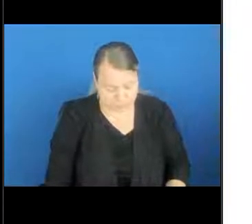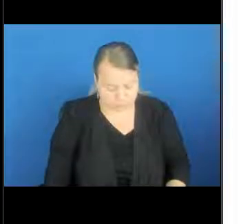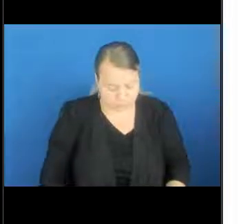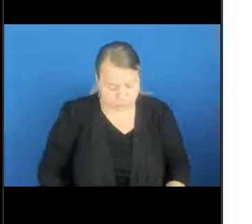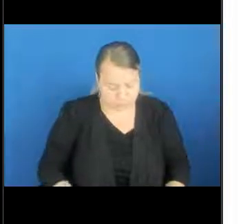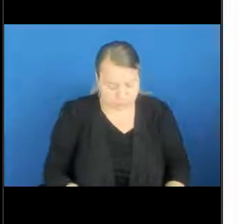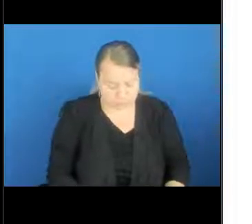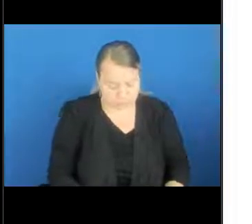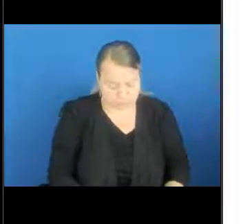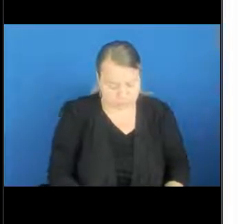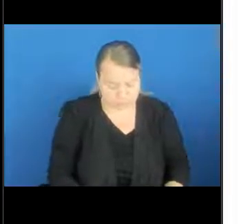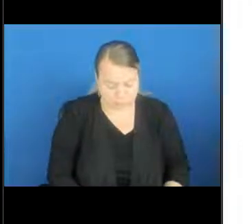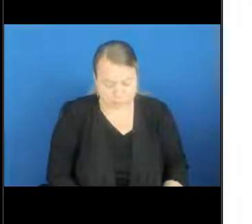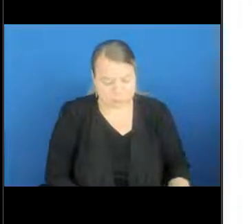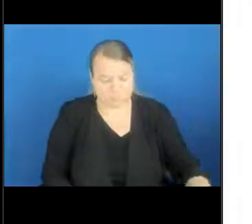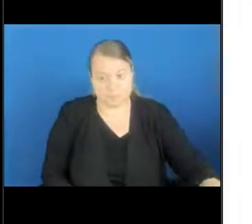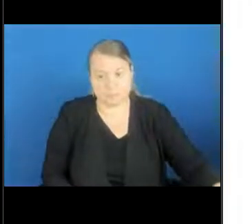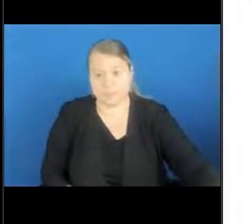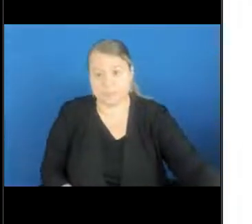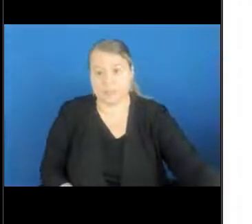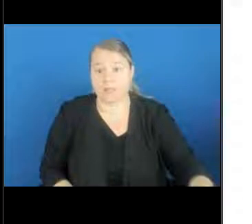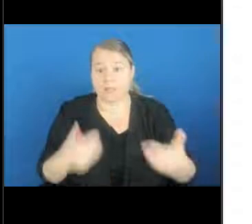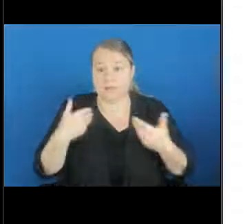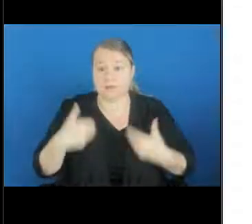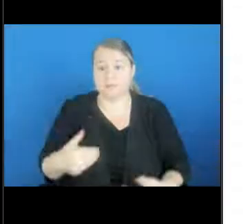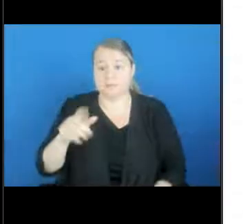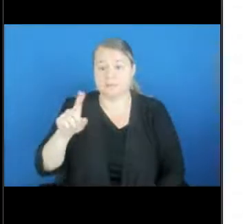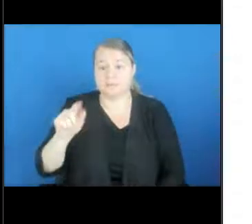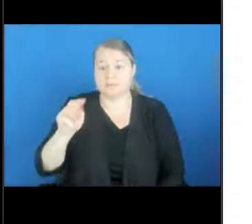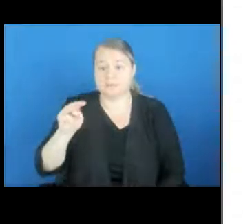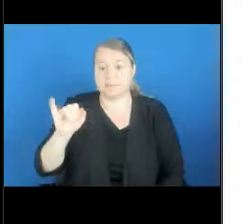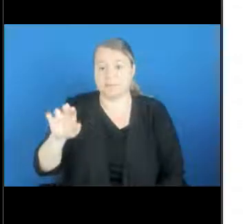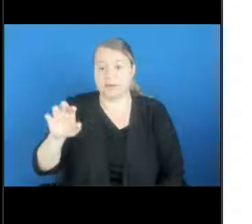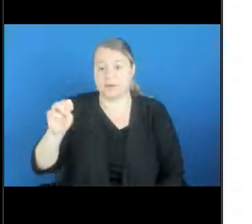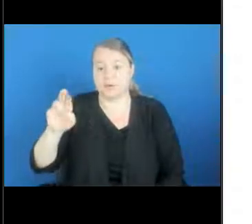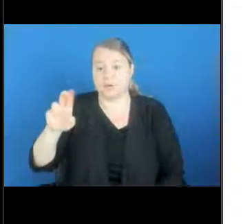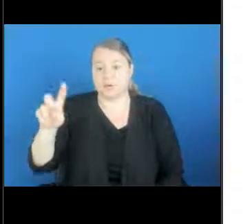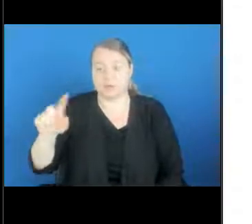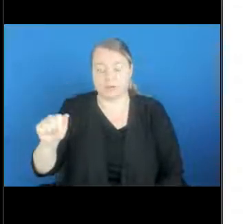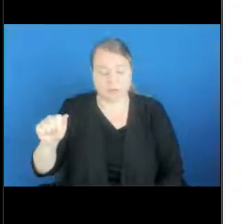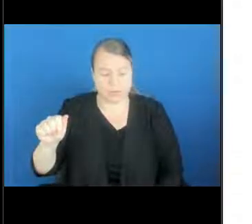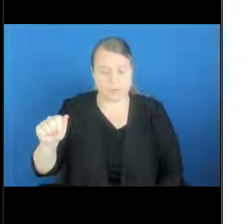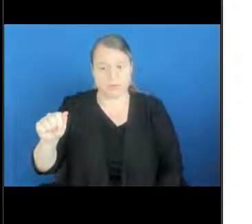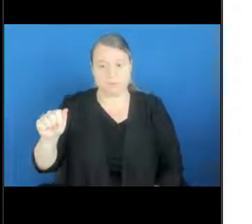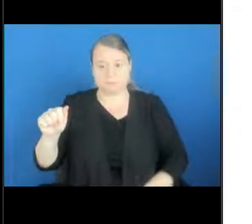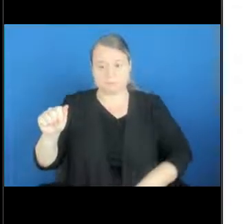everyone. My name is Zamir Mirza, and I'm the project manager for VDOT on this project.